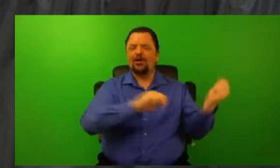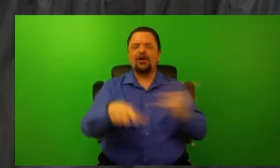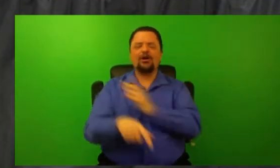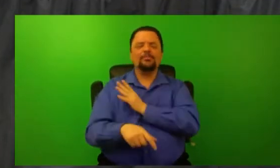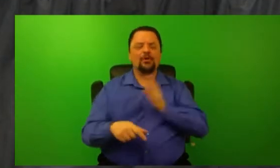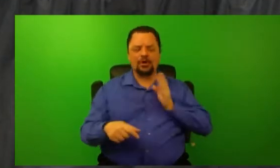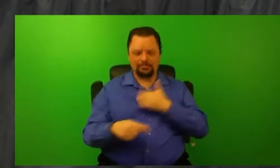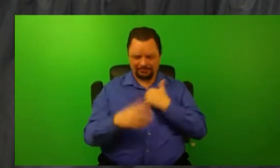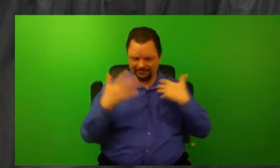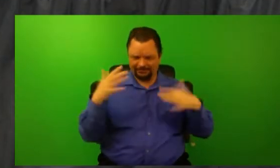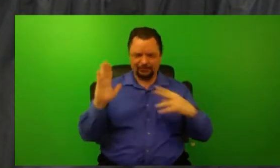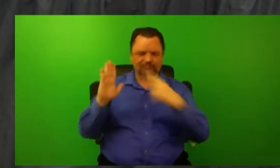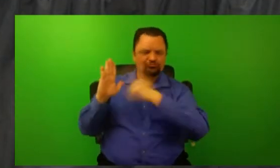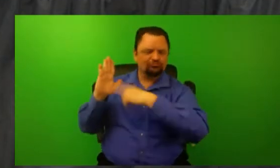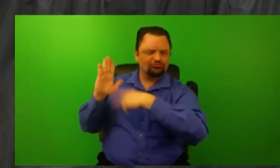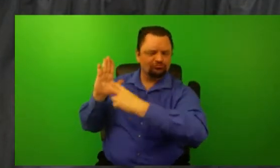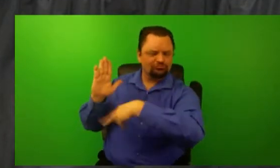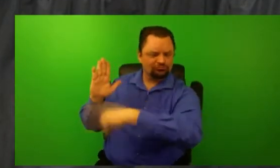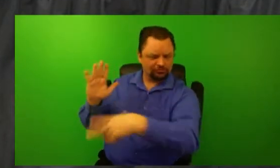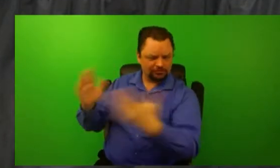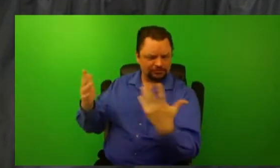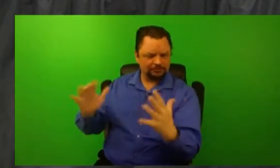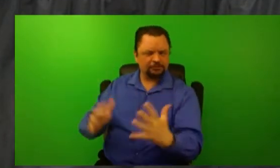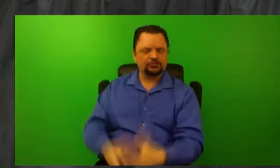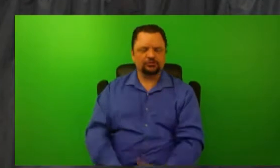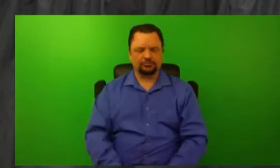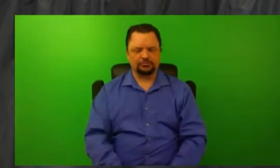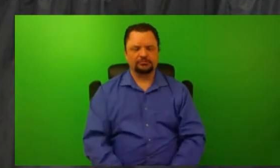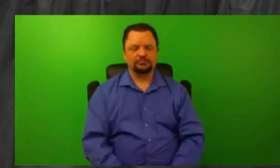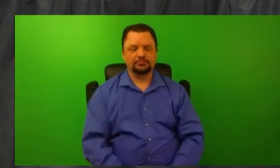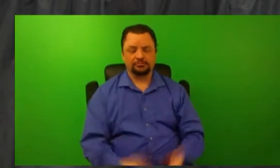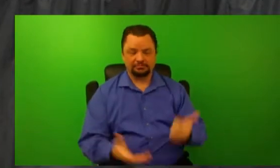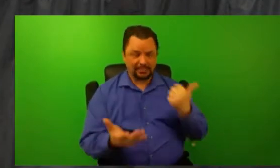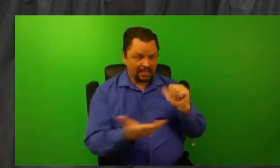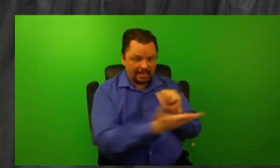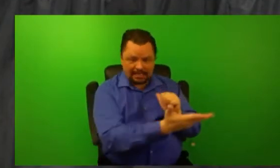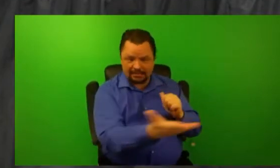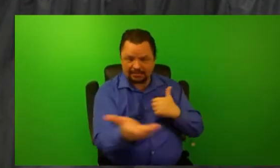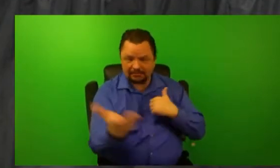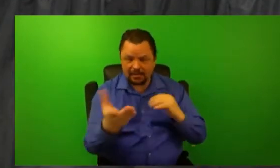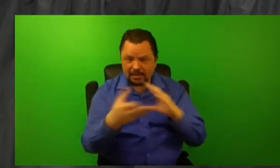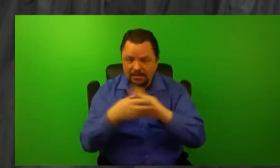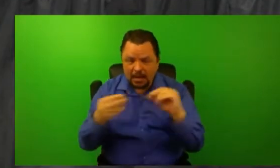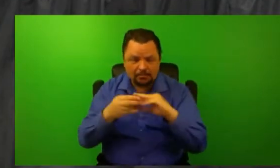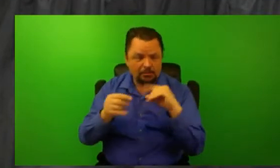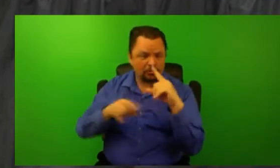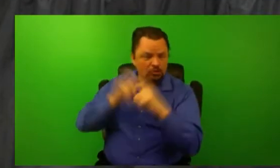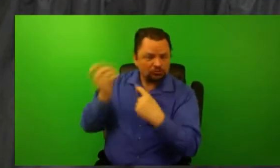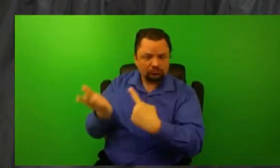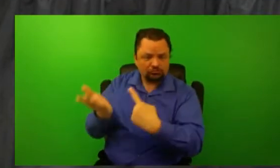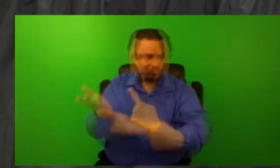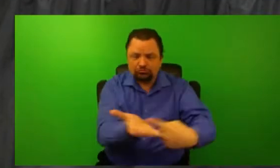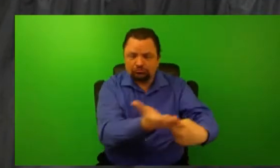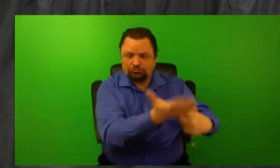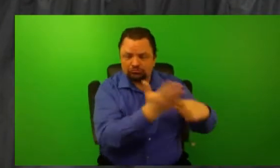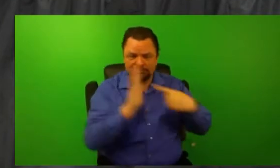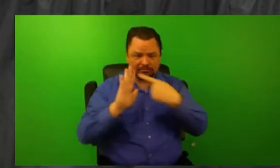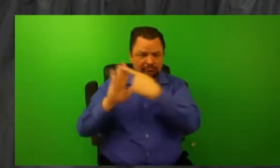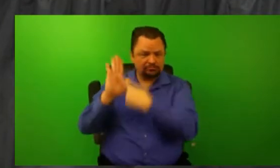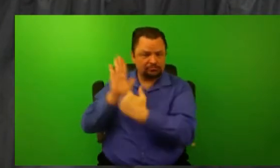advance. Any comments or questions about the agenda today? Otherwise, I'd entertain a motion to